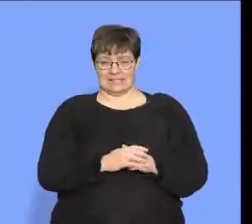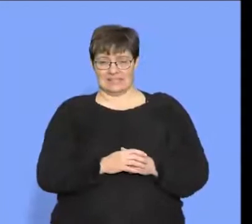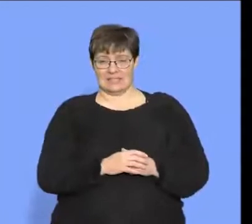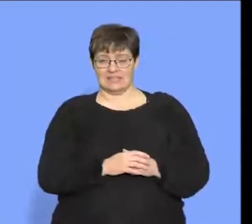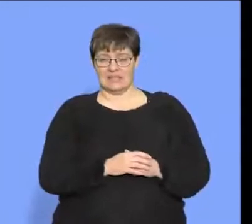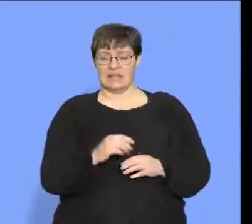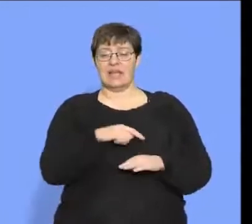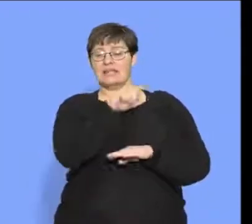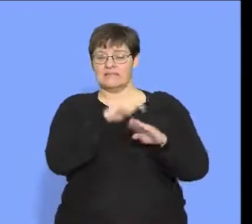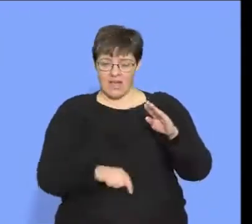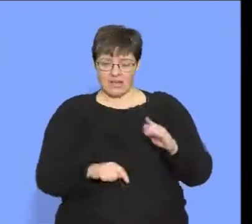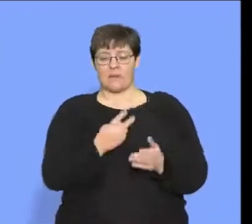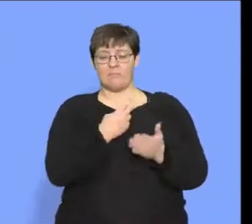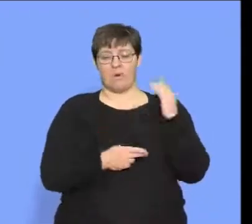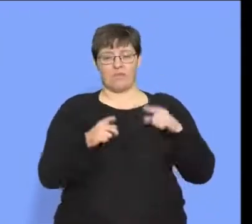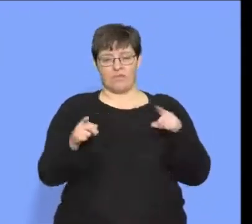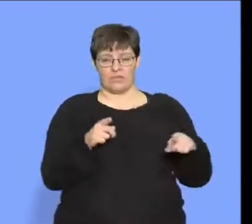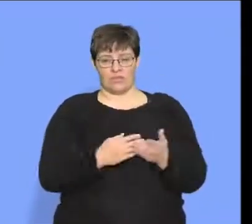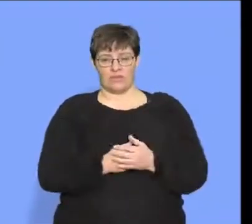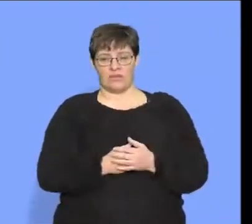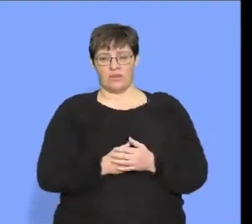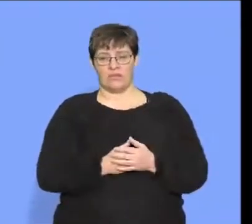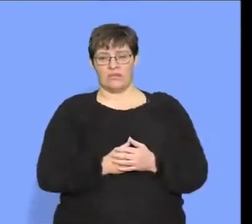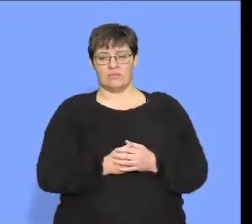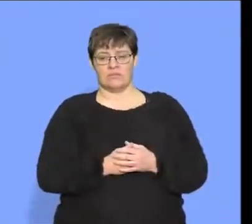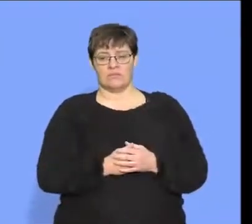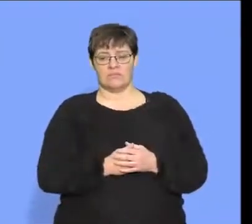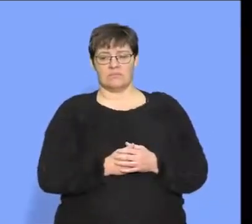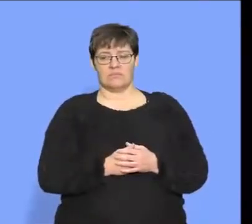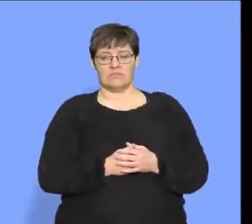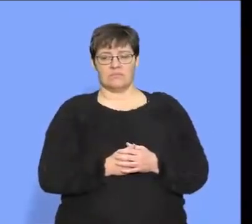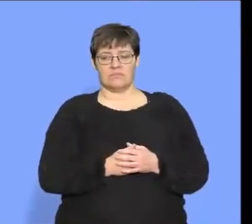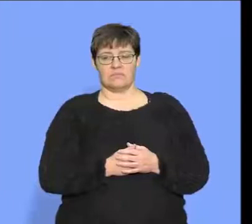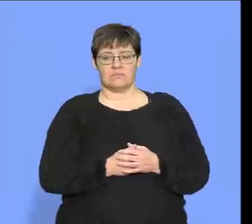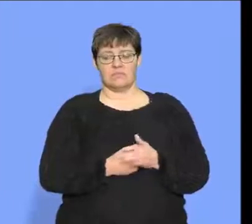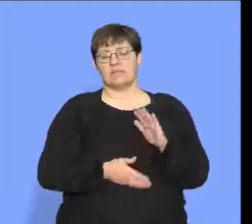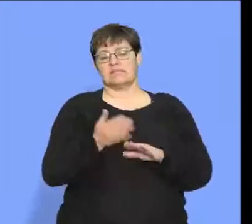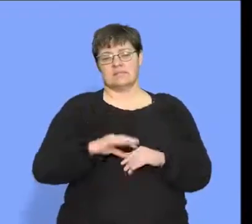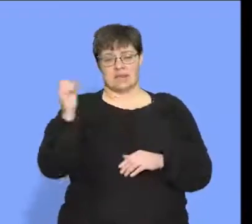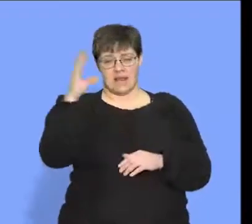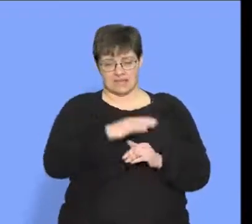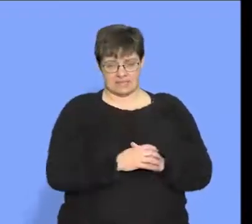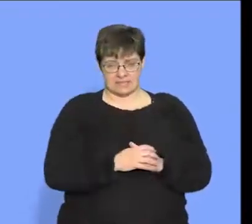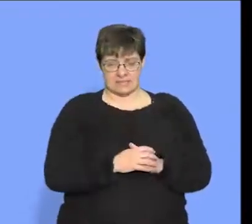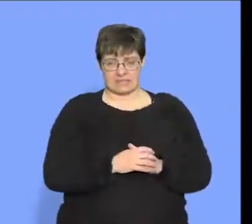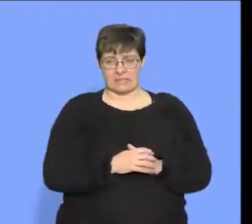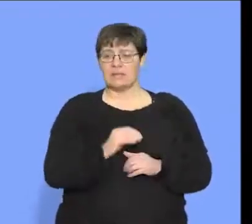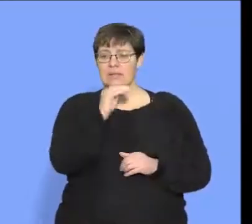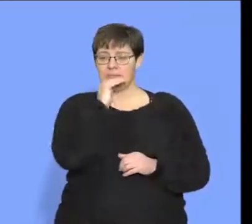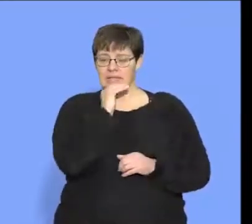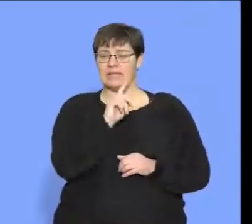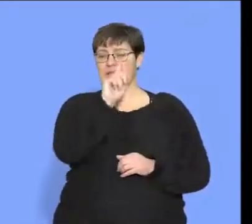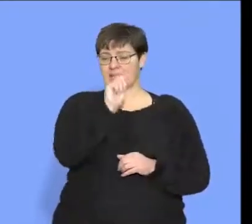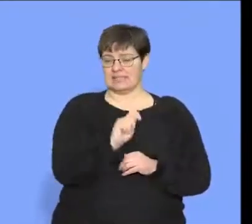t, and then divide both sides of the equation by the speed of light. This will give